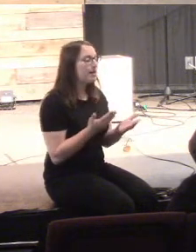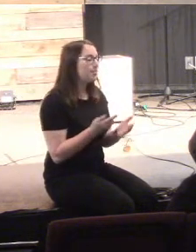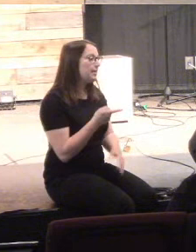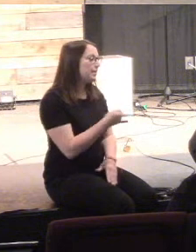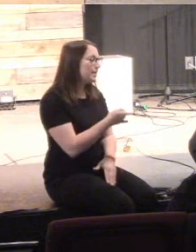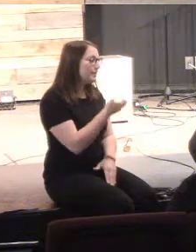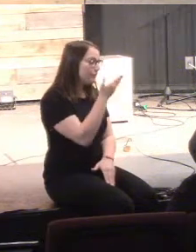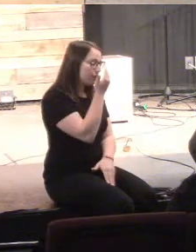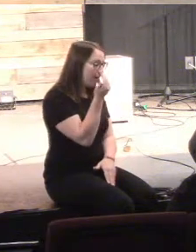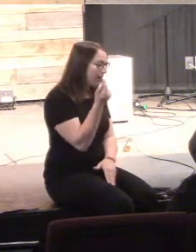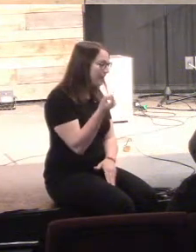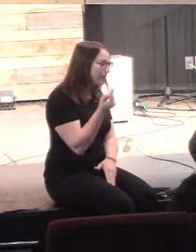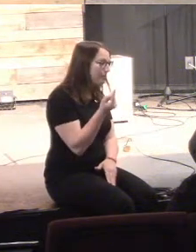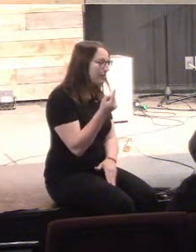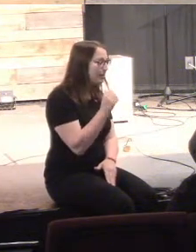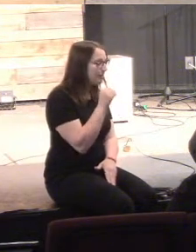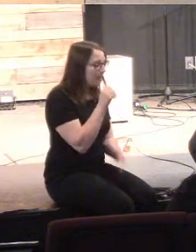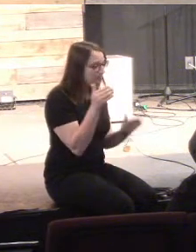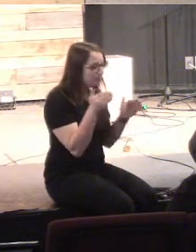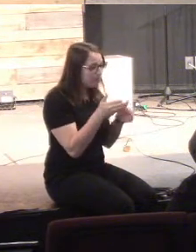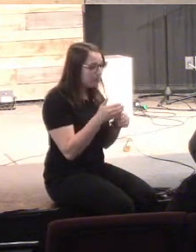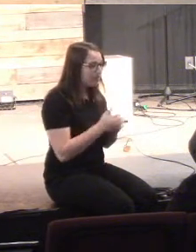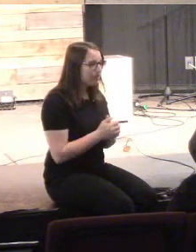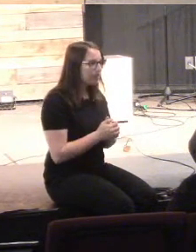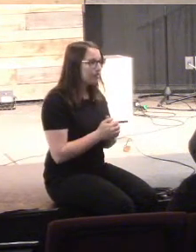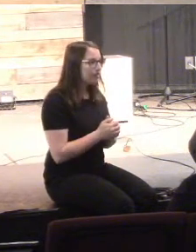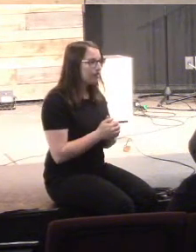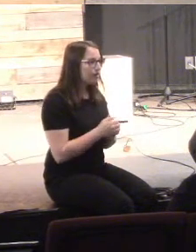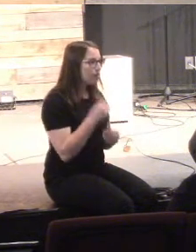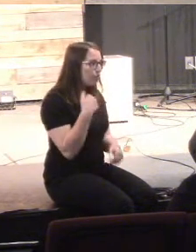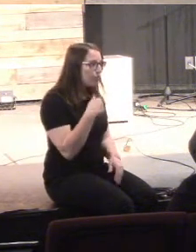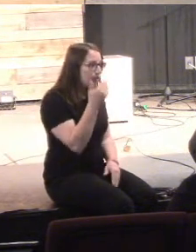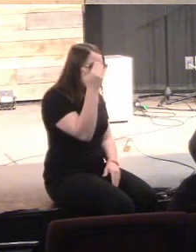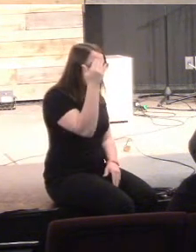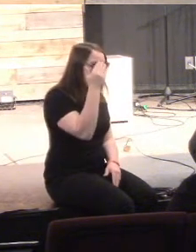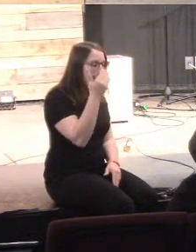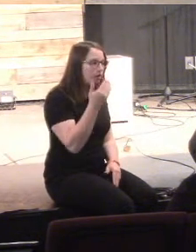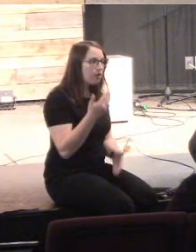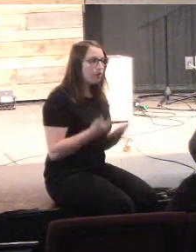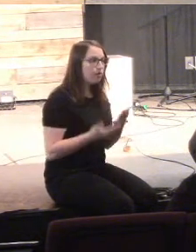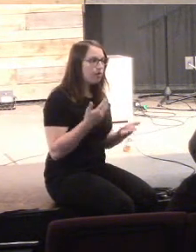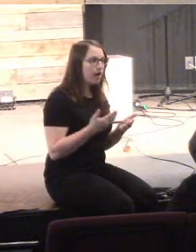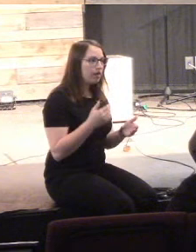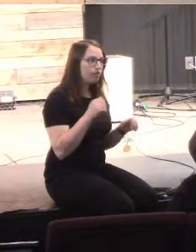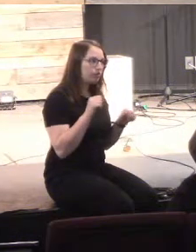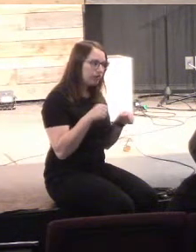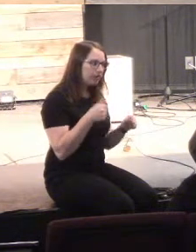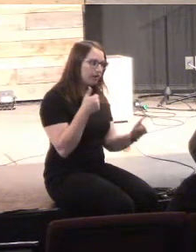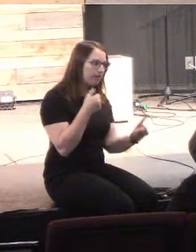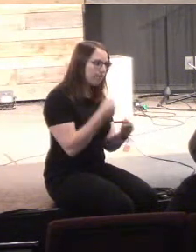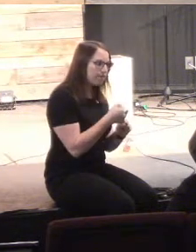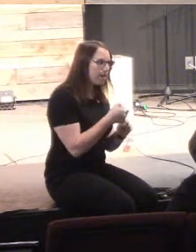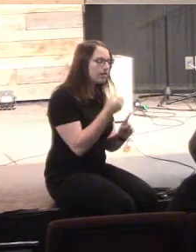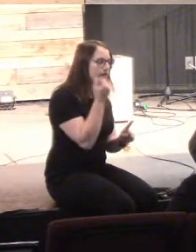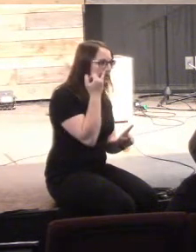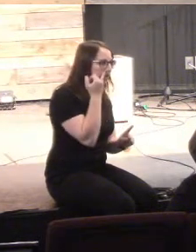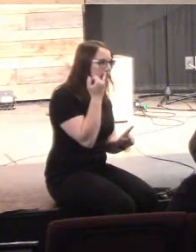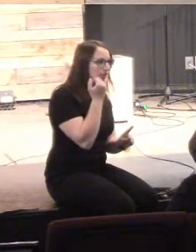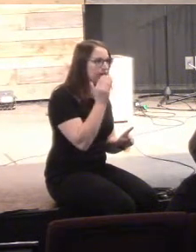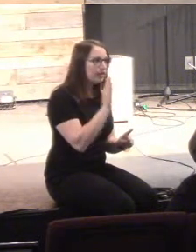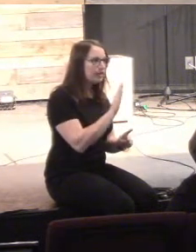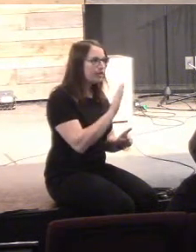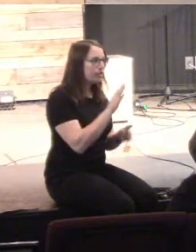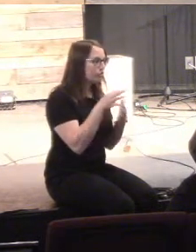on something because we think, gosh, this could affect him 20, 30, 40 years down the road if his choice right